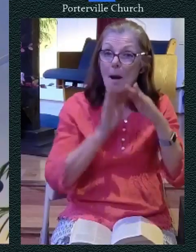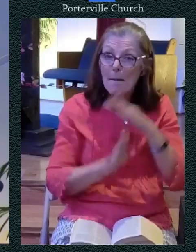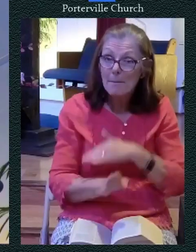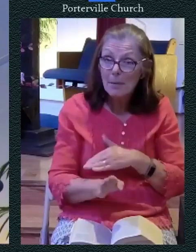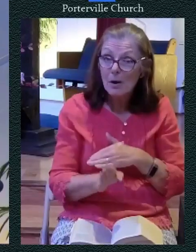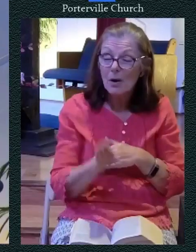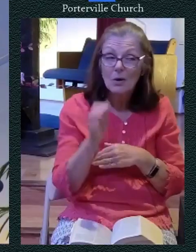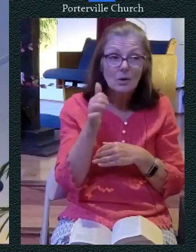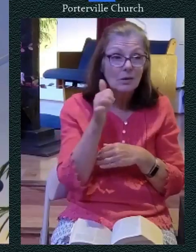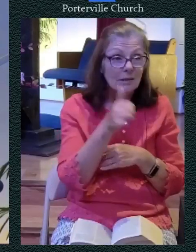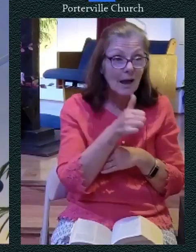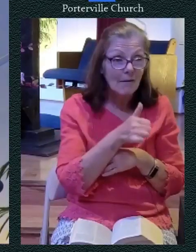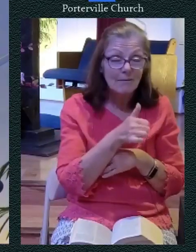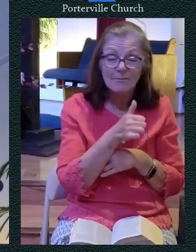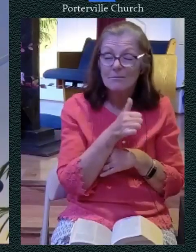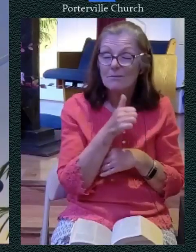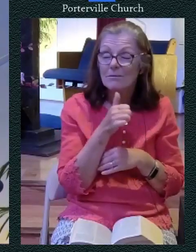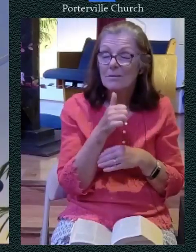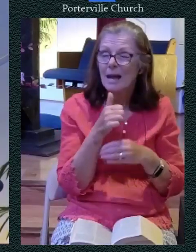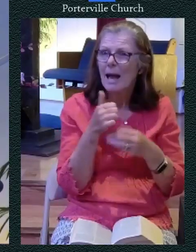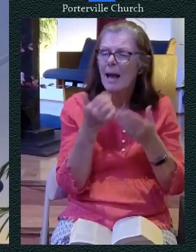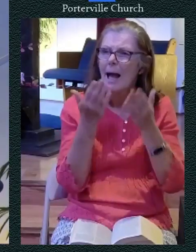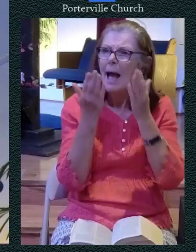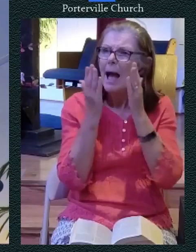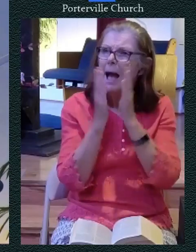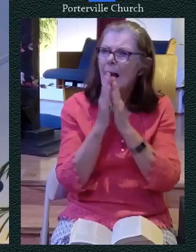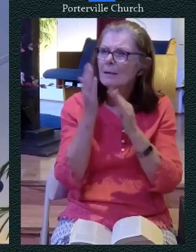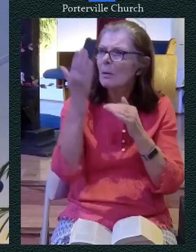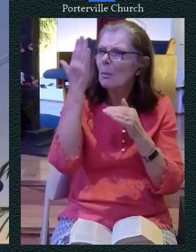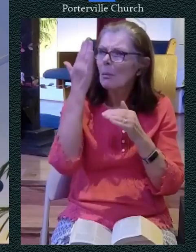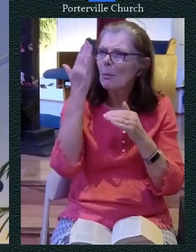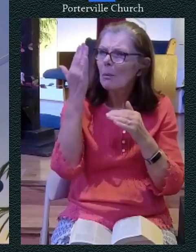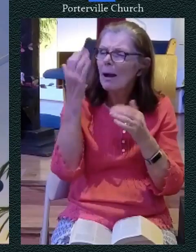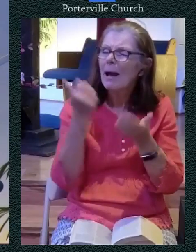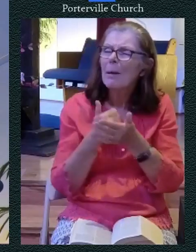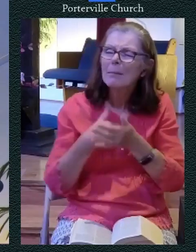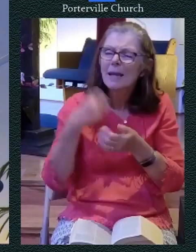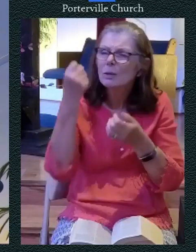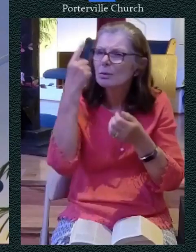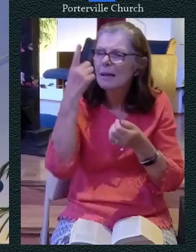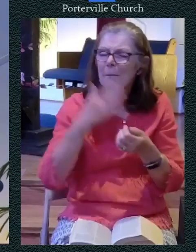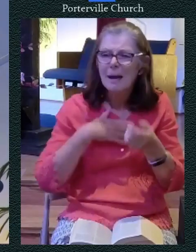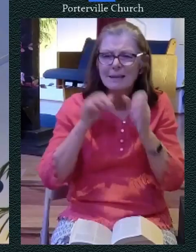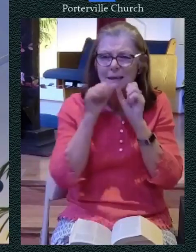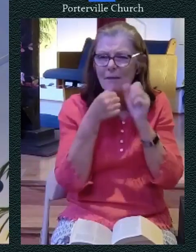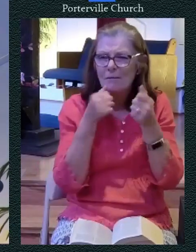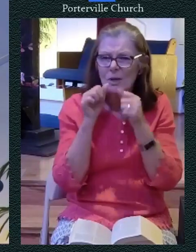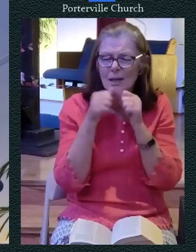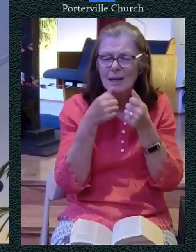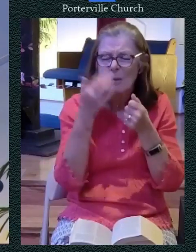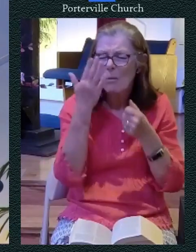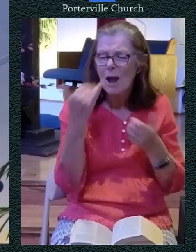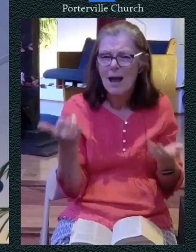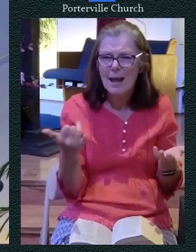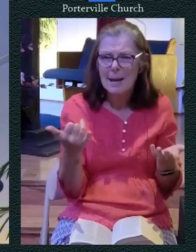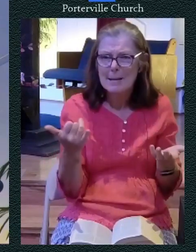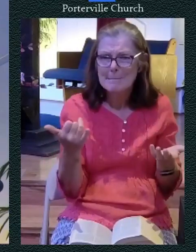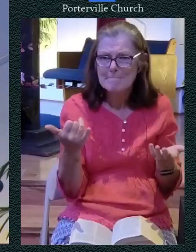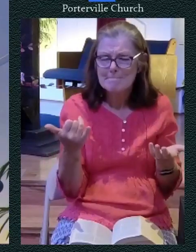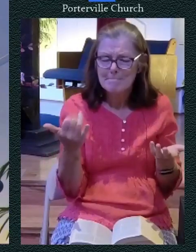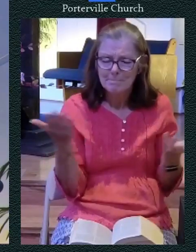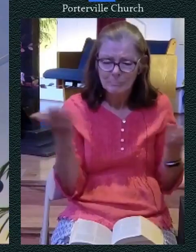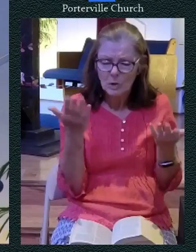Quest for understanding in your suffering, understanding of places in you that still need to be